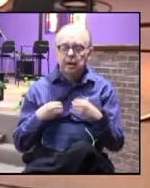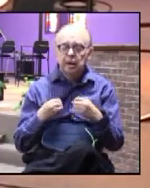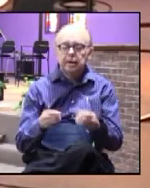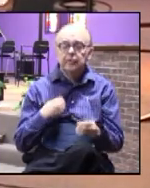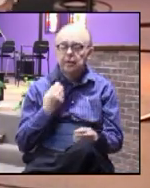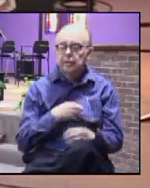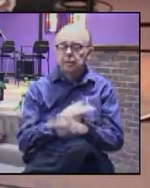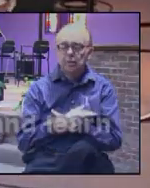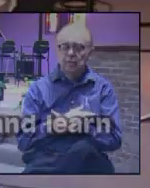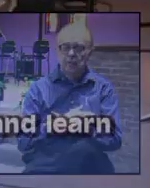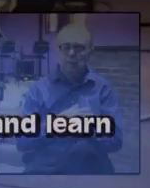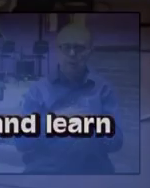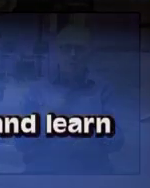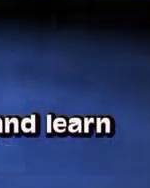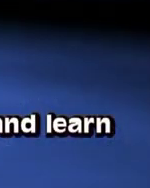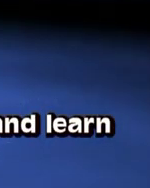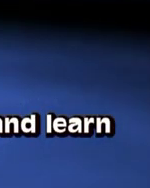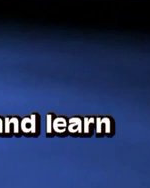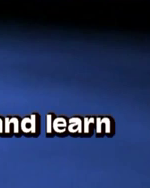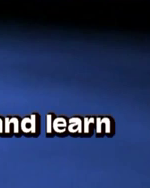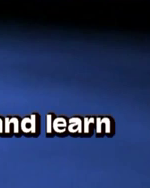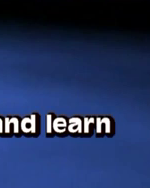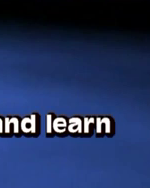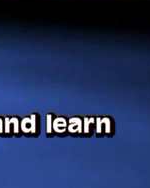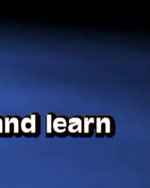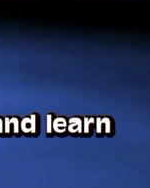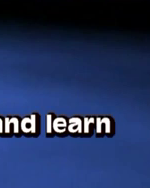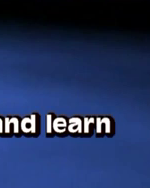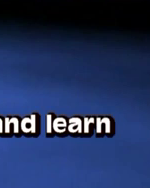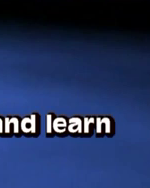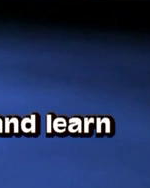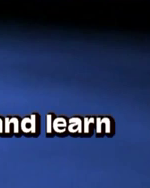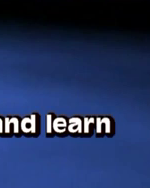what he says. Take up my yoke.